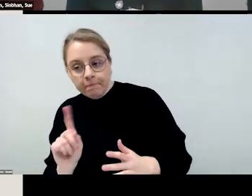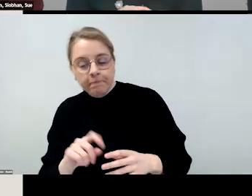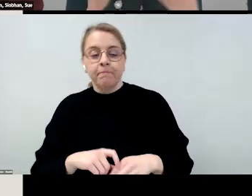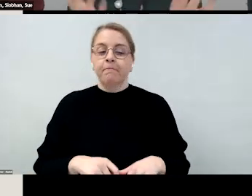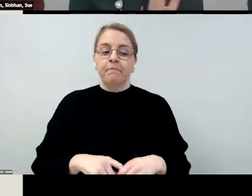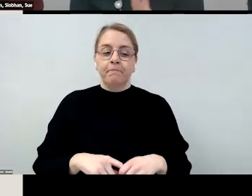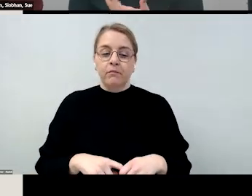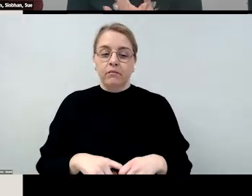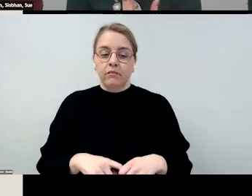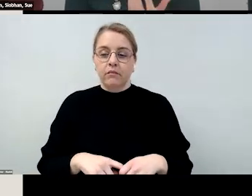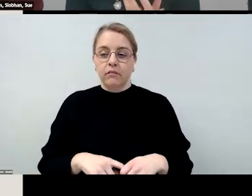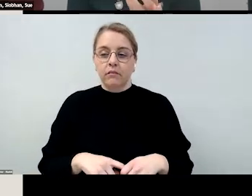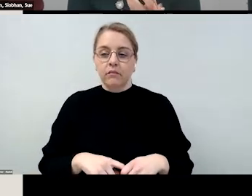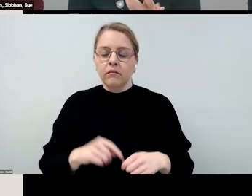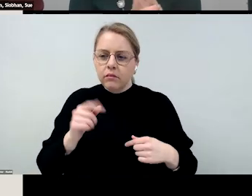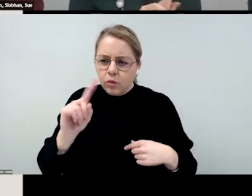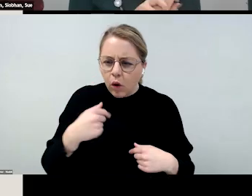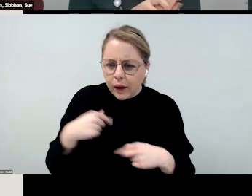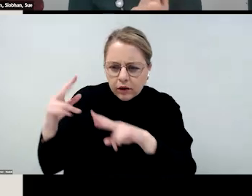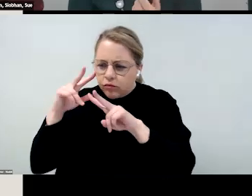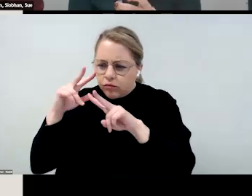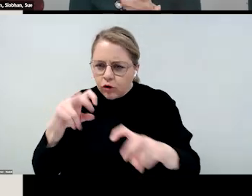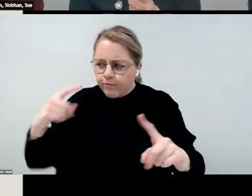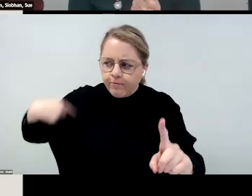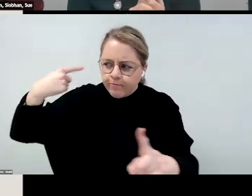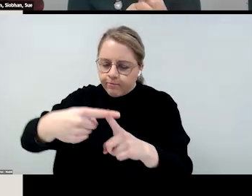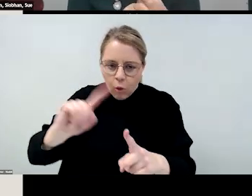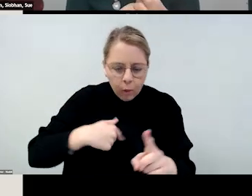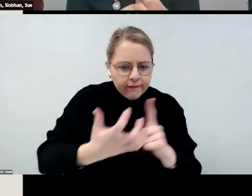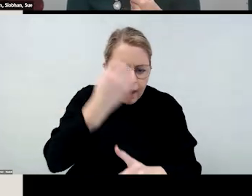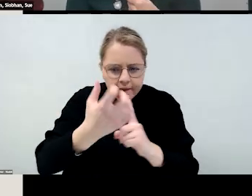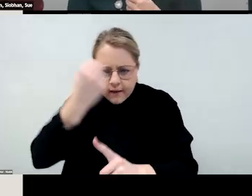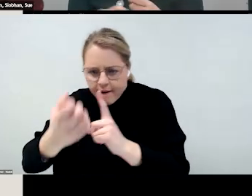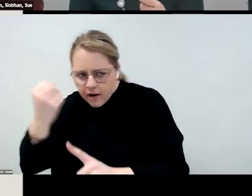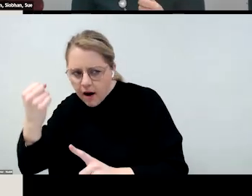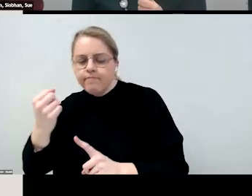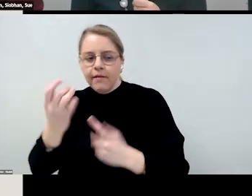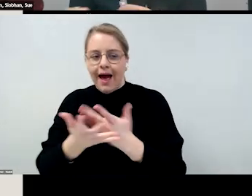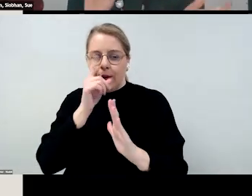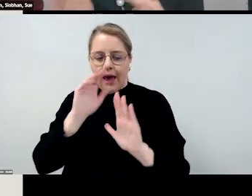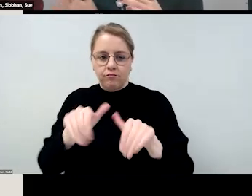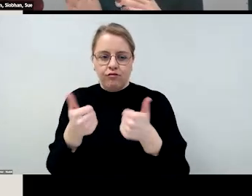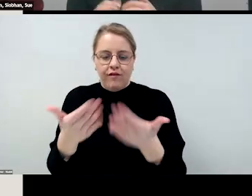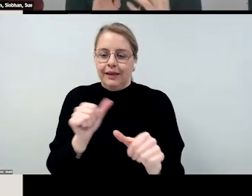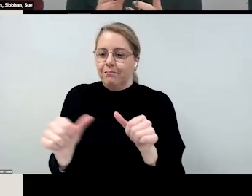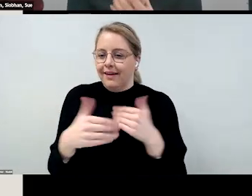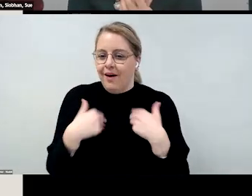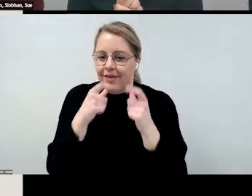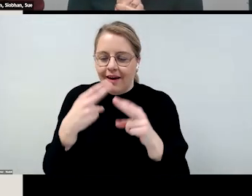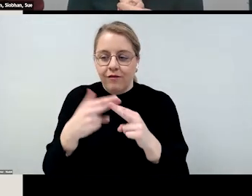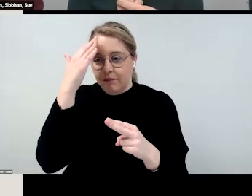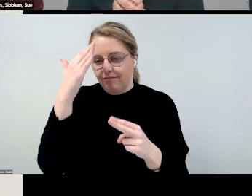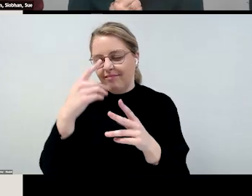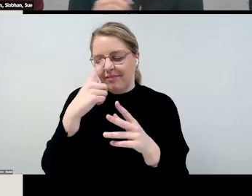into some of the things that we've been finding in our research about how we might be able to support better access to preventive healthcare. And then at the end, there'll